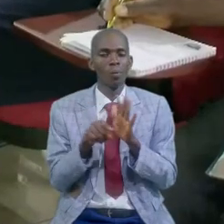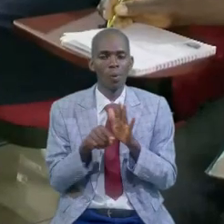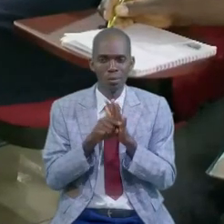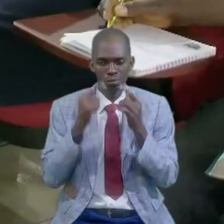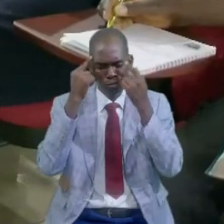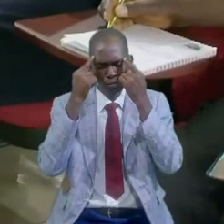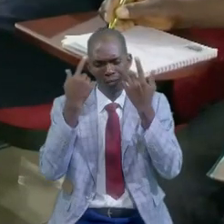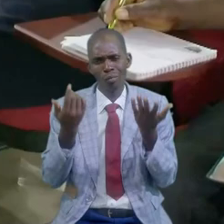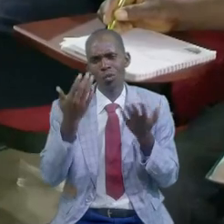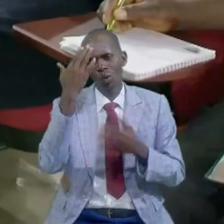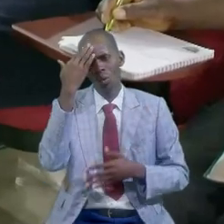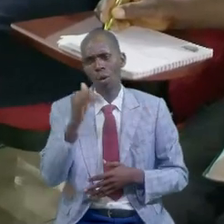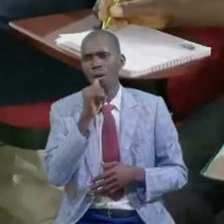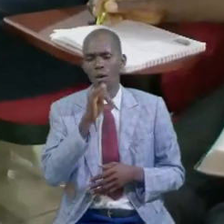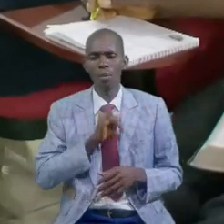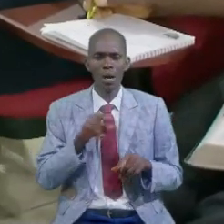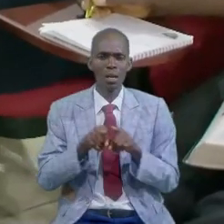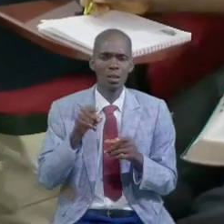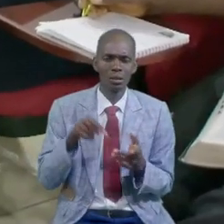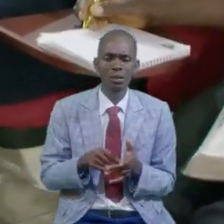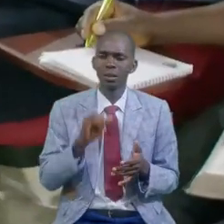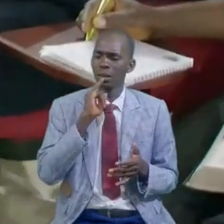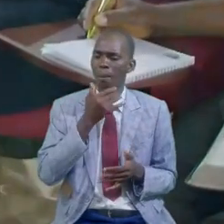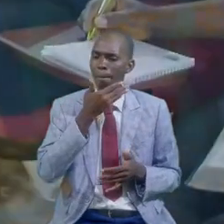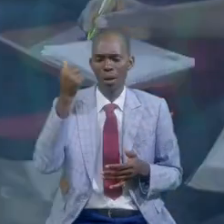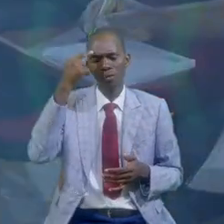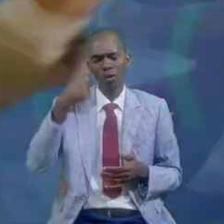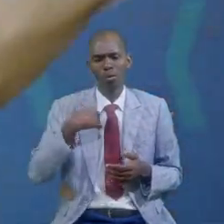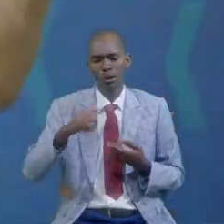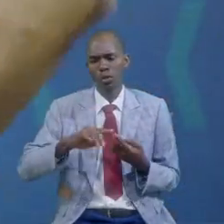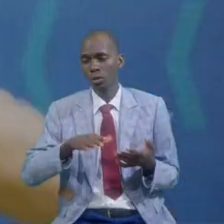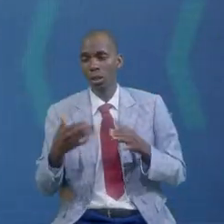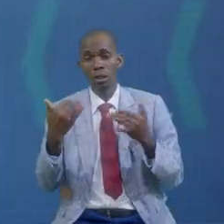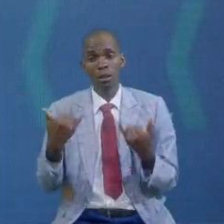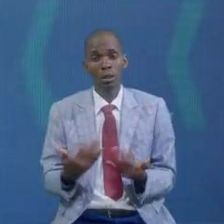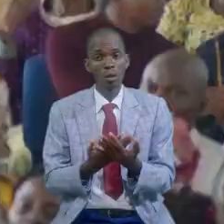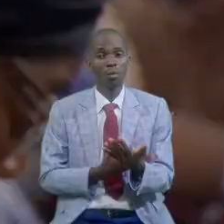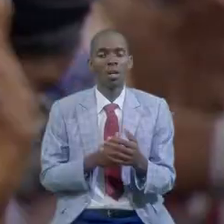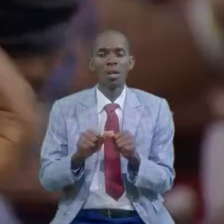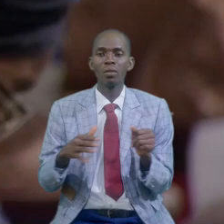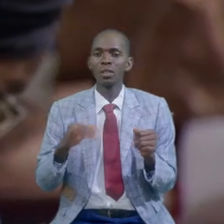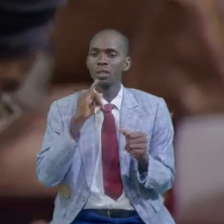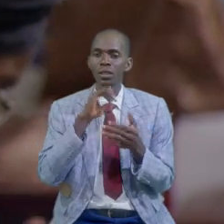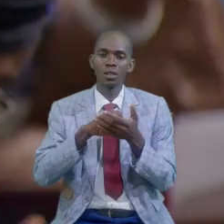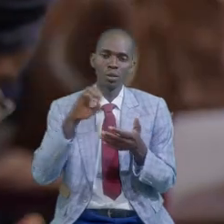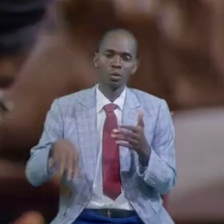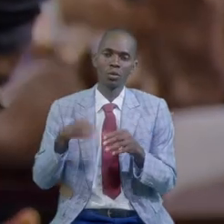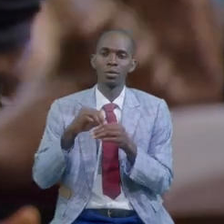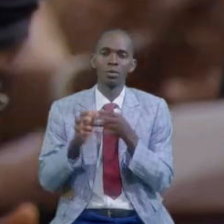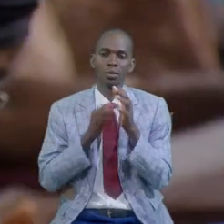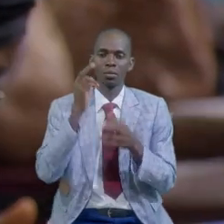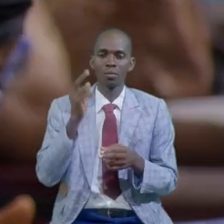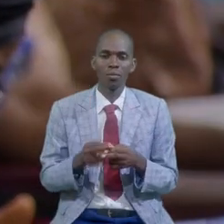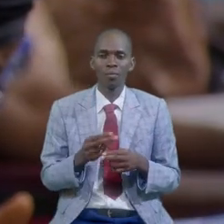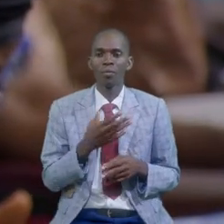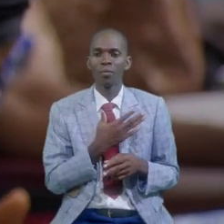this? Why am I like that? It's better for me to die. This morning, everything is wiped out. And now when